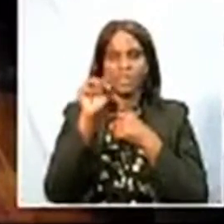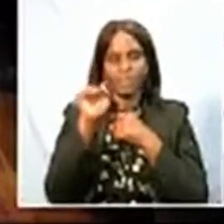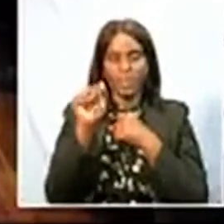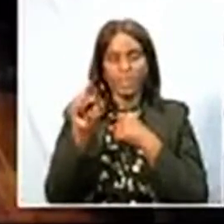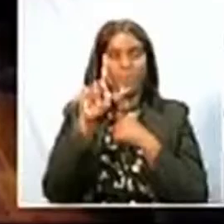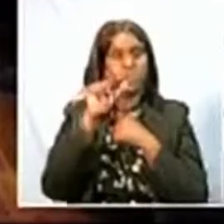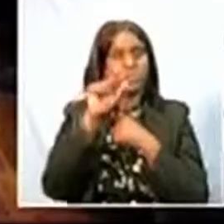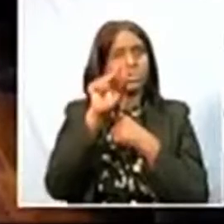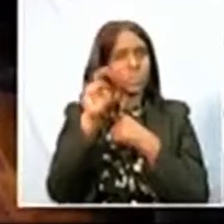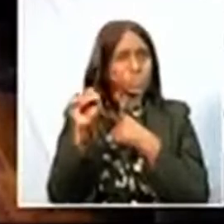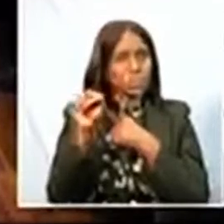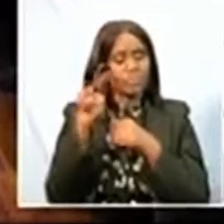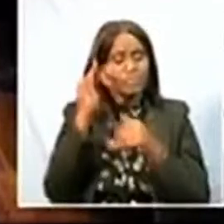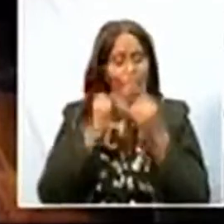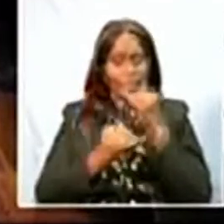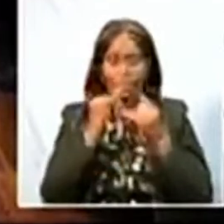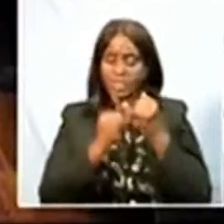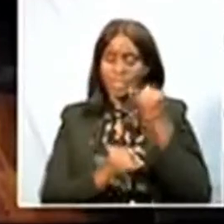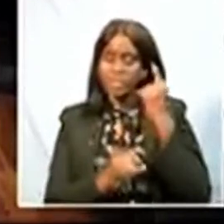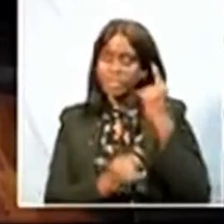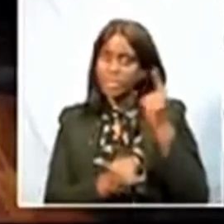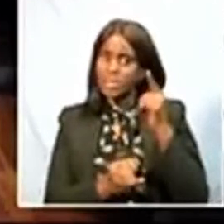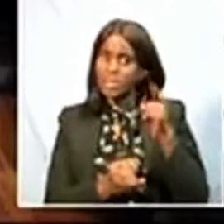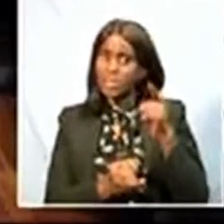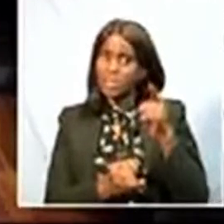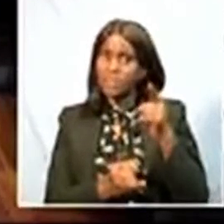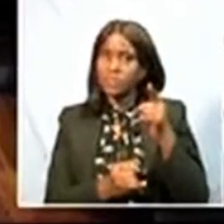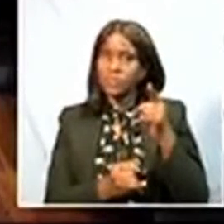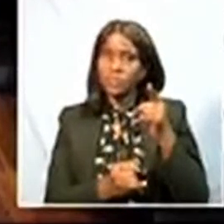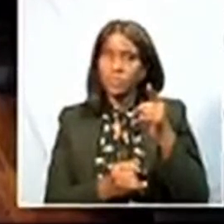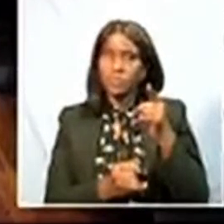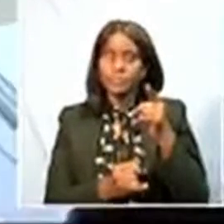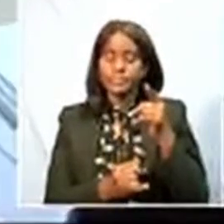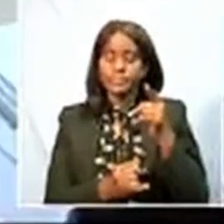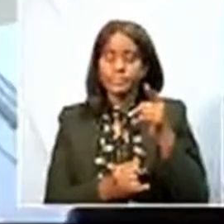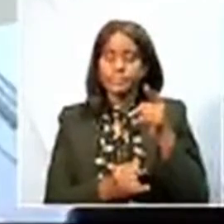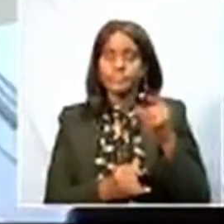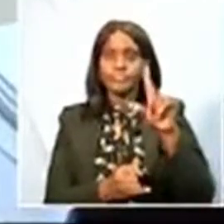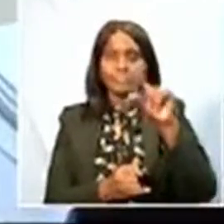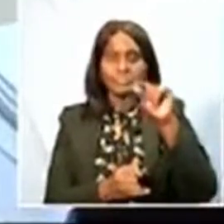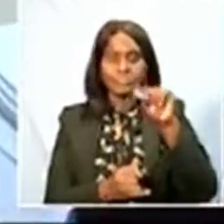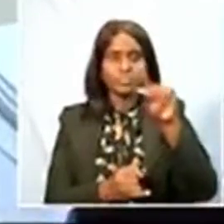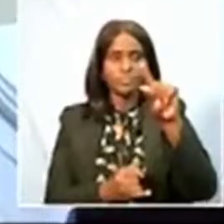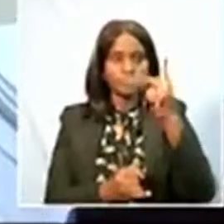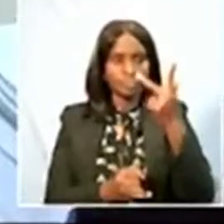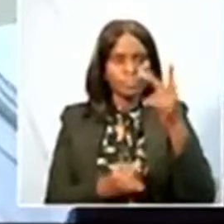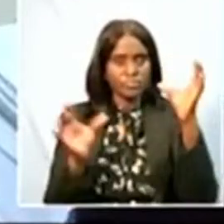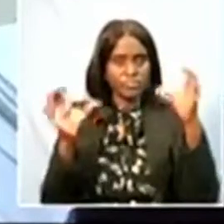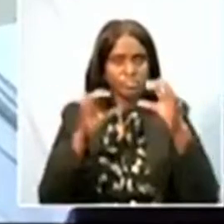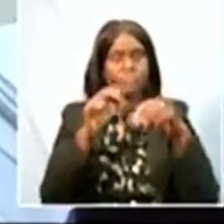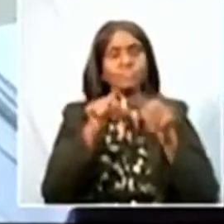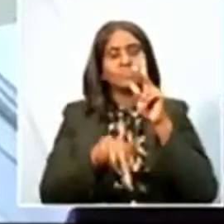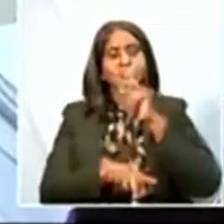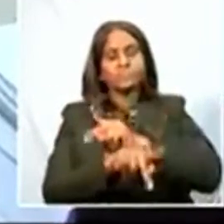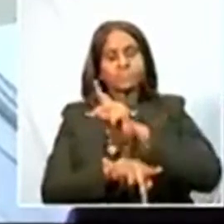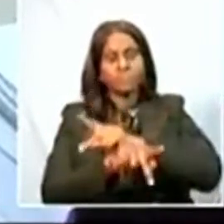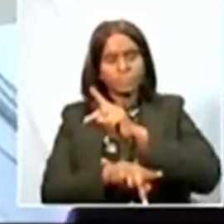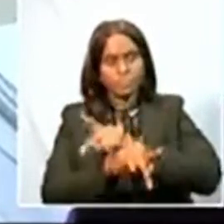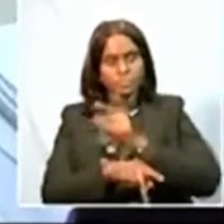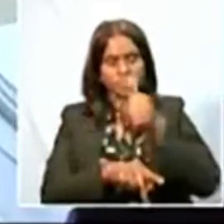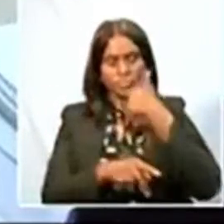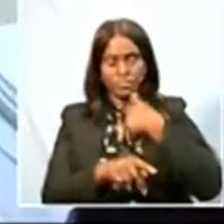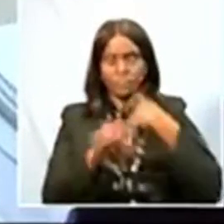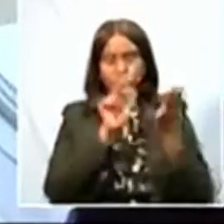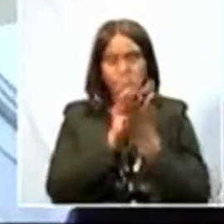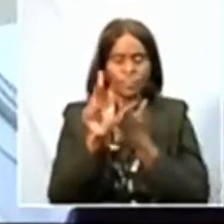2022. Yes. The last one is 2023 community projects. Yes, sir. You had